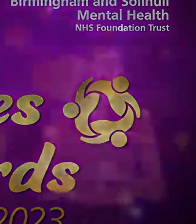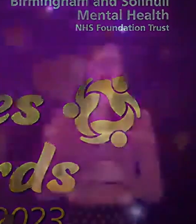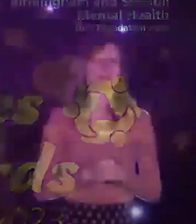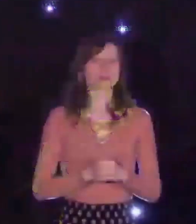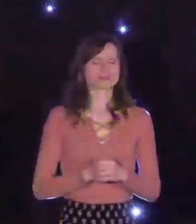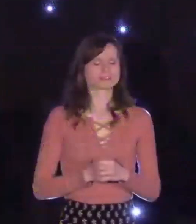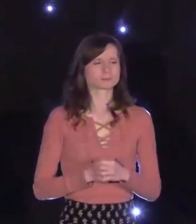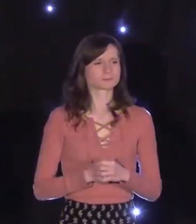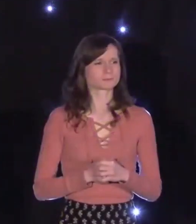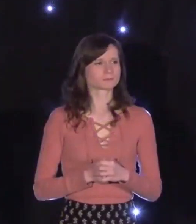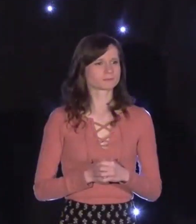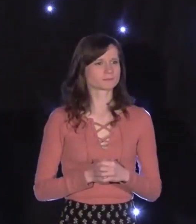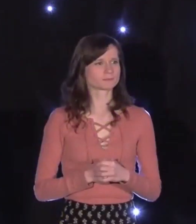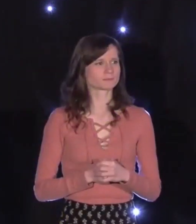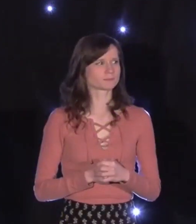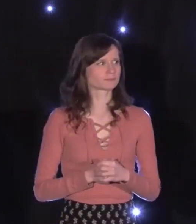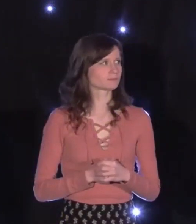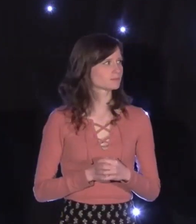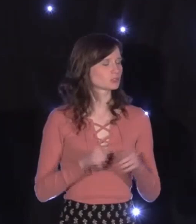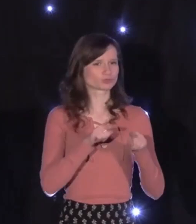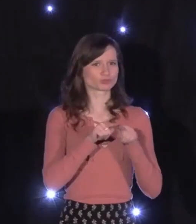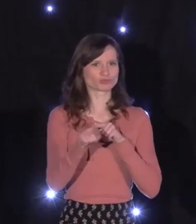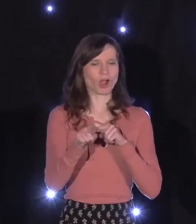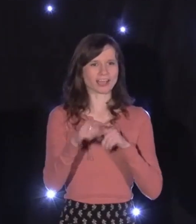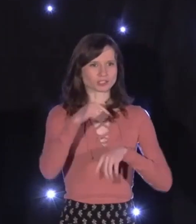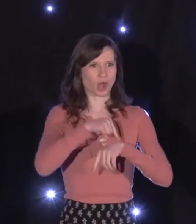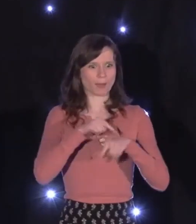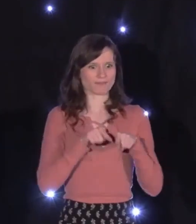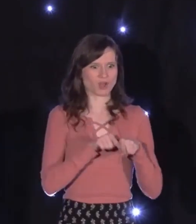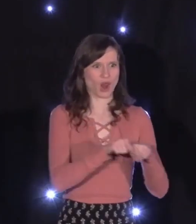we'll try and keep on track. The great first, we'll keep on track.